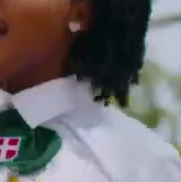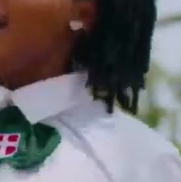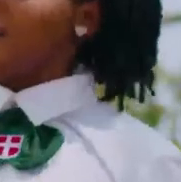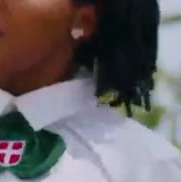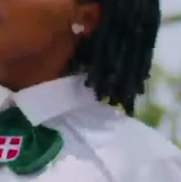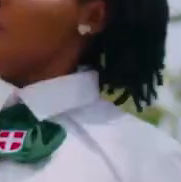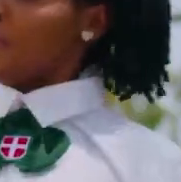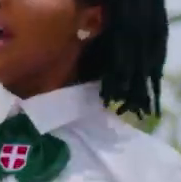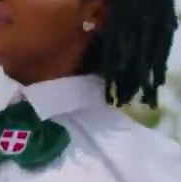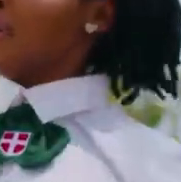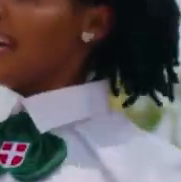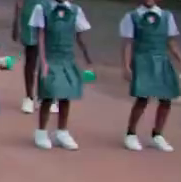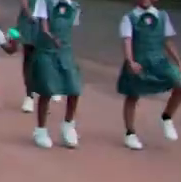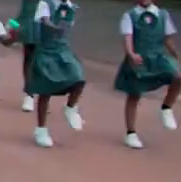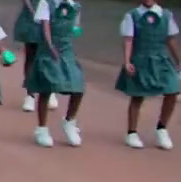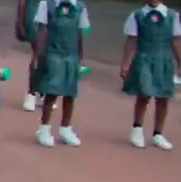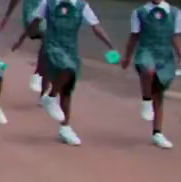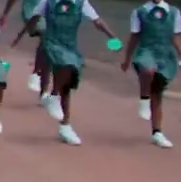Have you